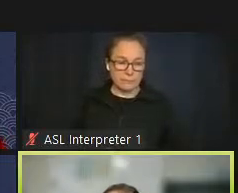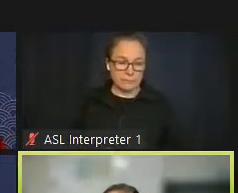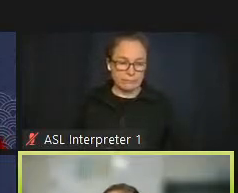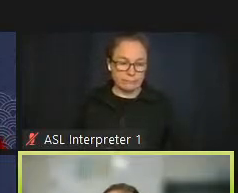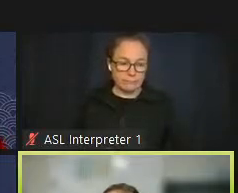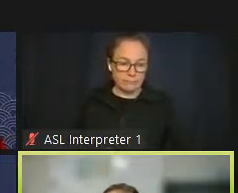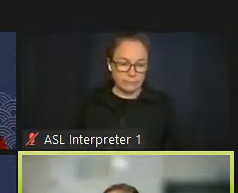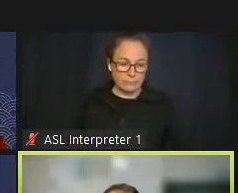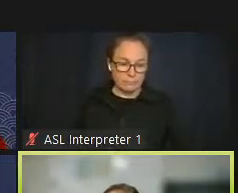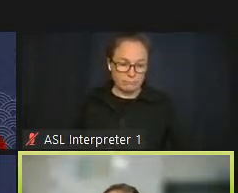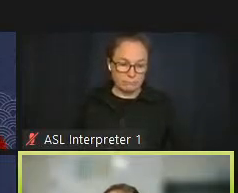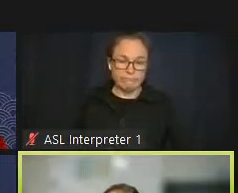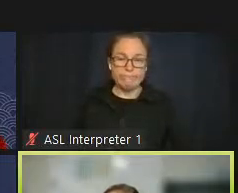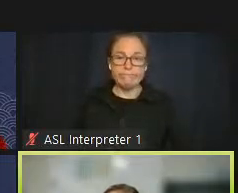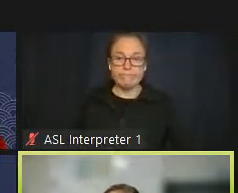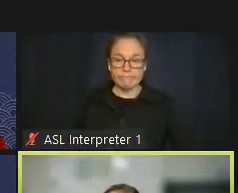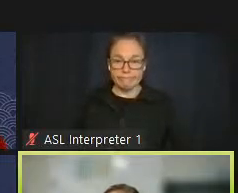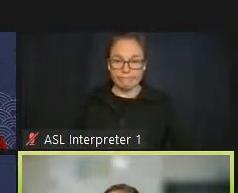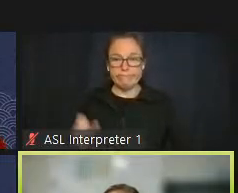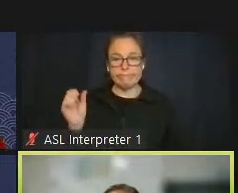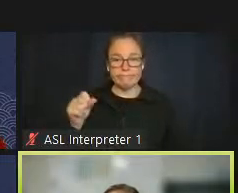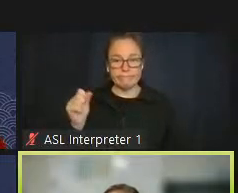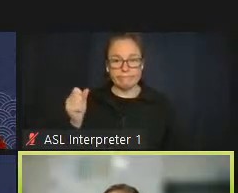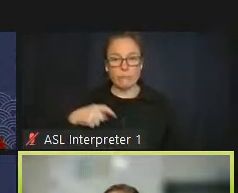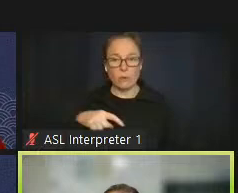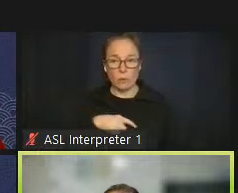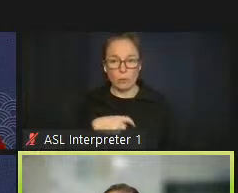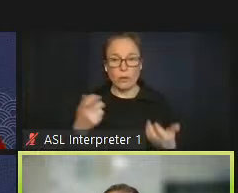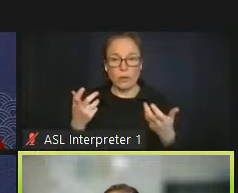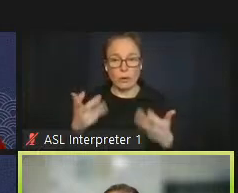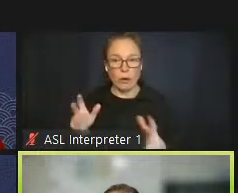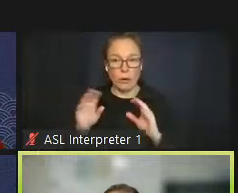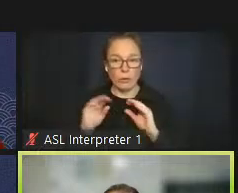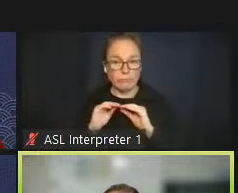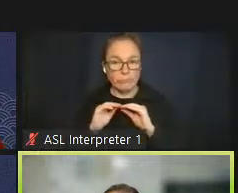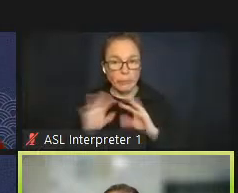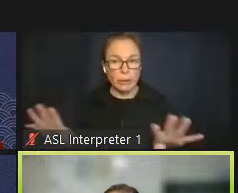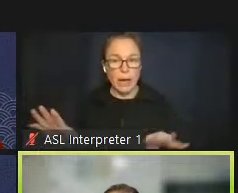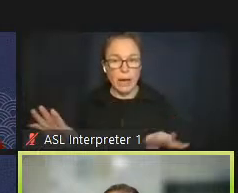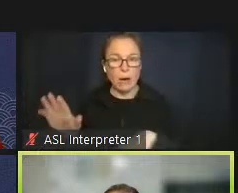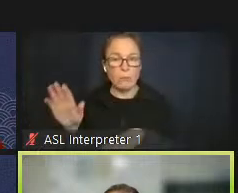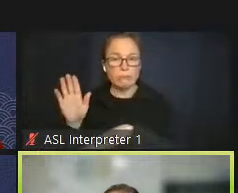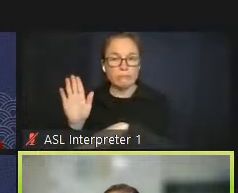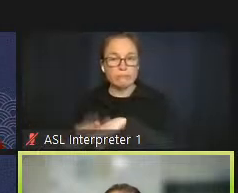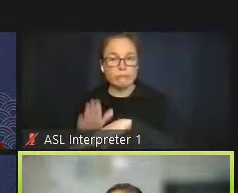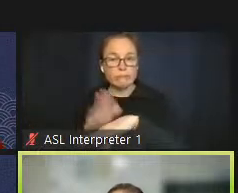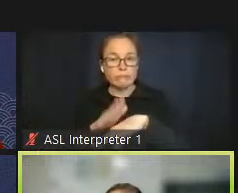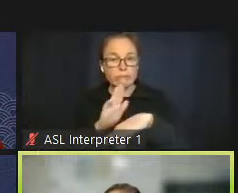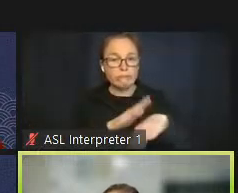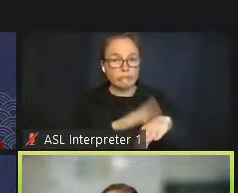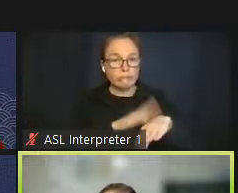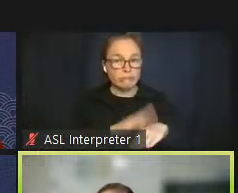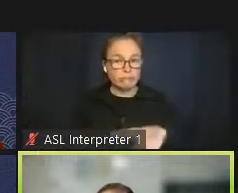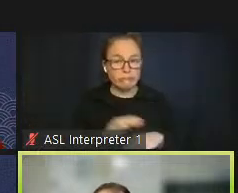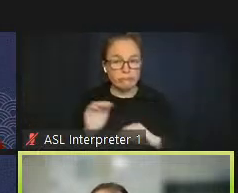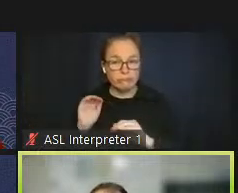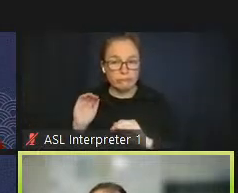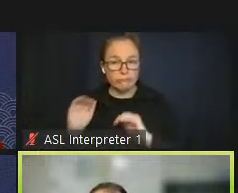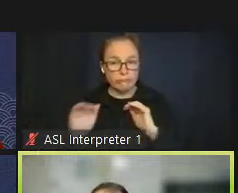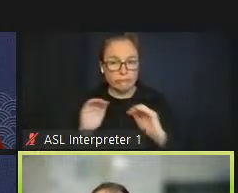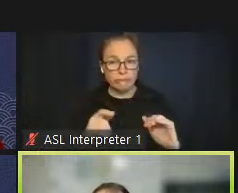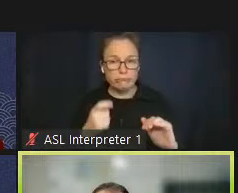Yeah, I will say that we did put out an all call. We did just find out